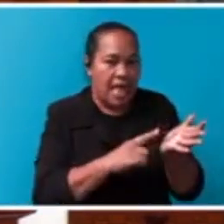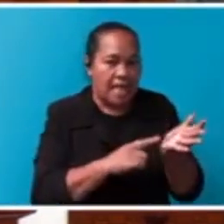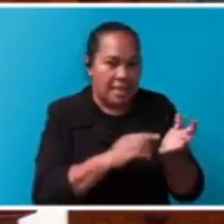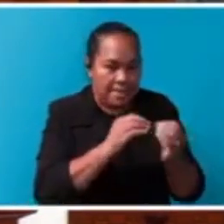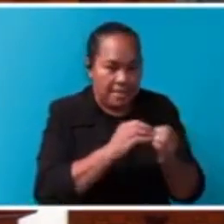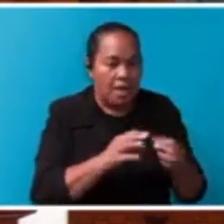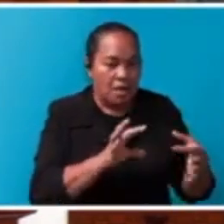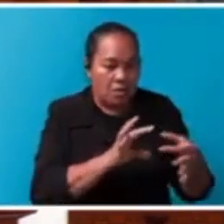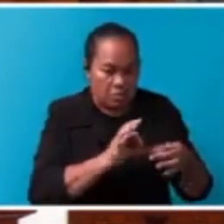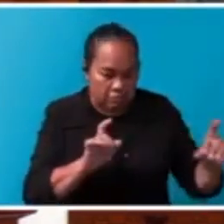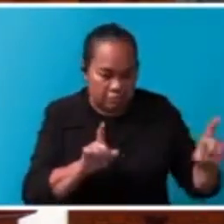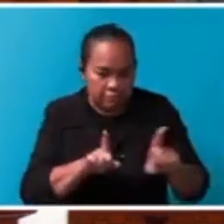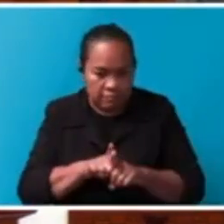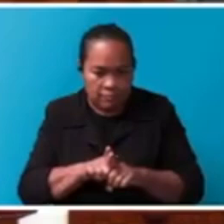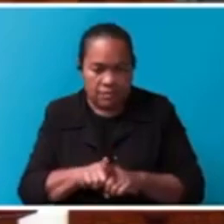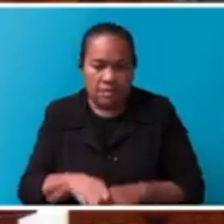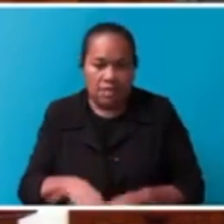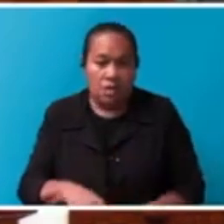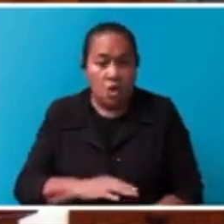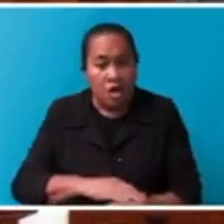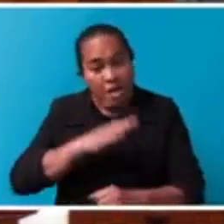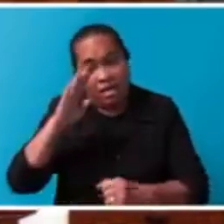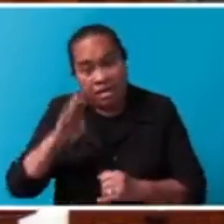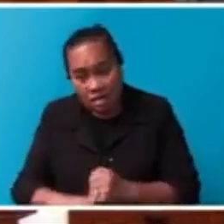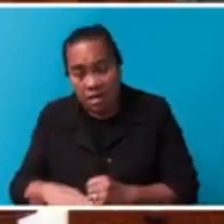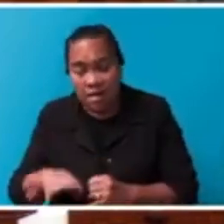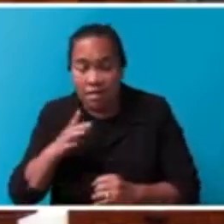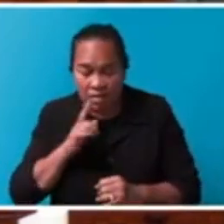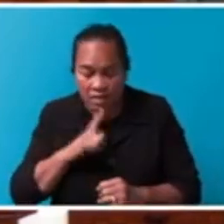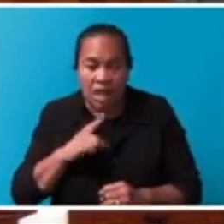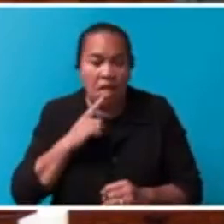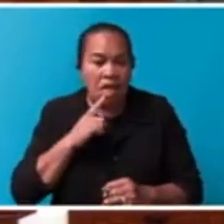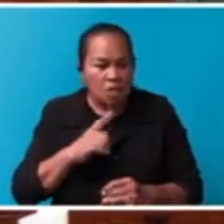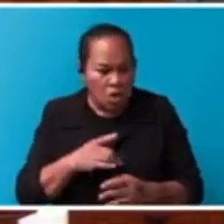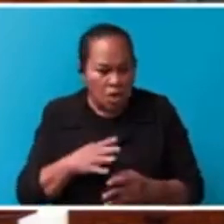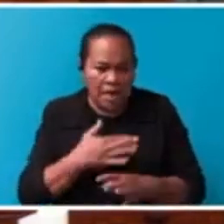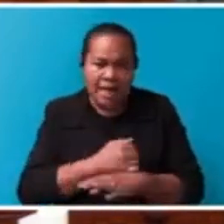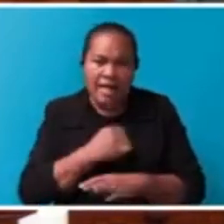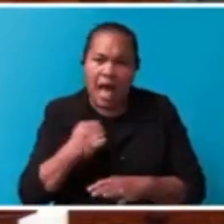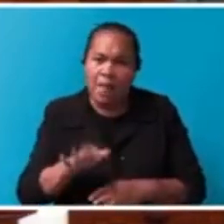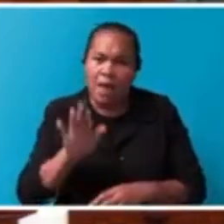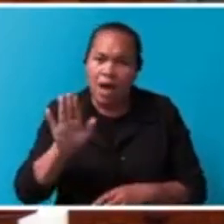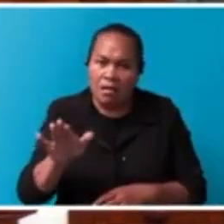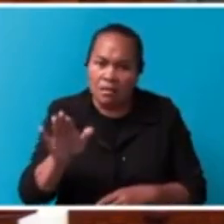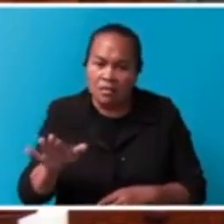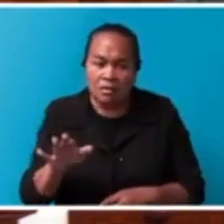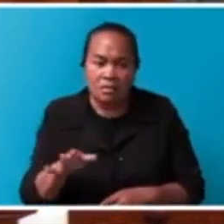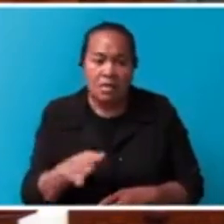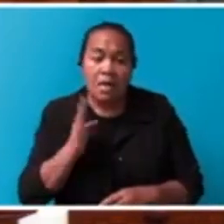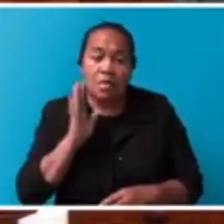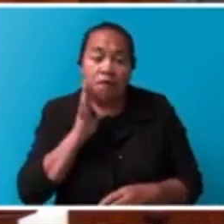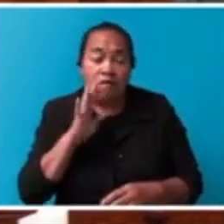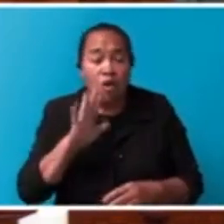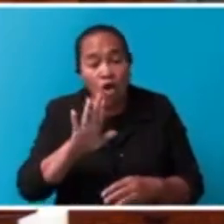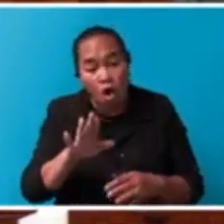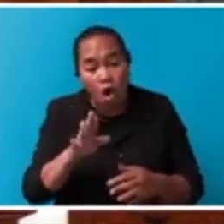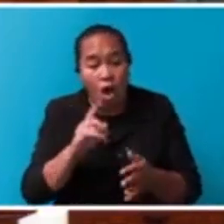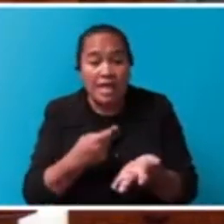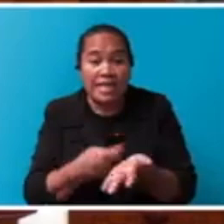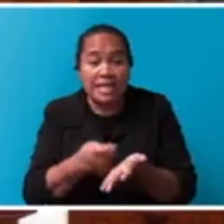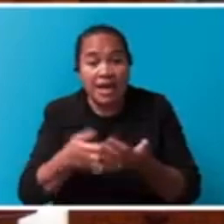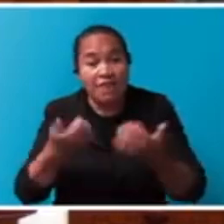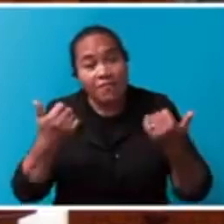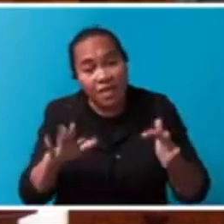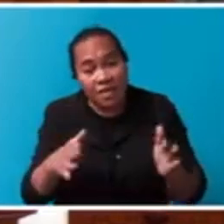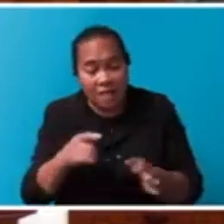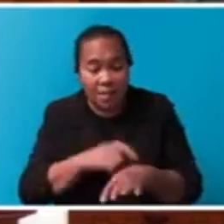had longed the time for consultations before the end of the lease. Before it